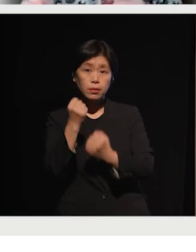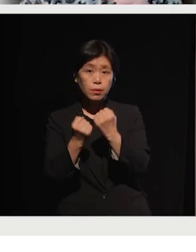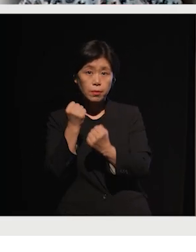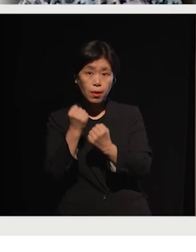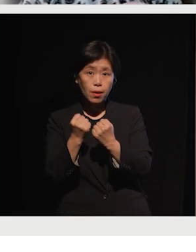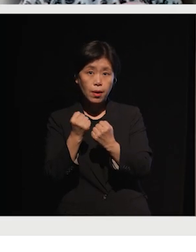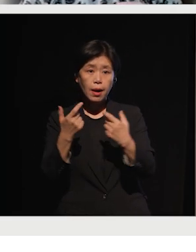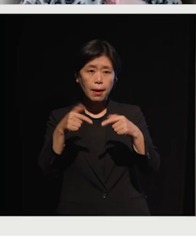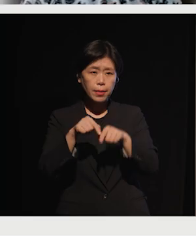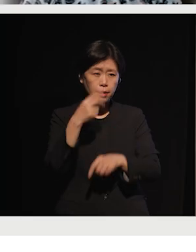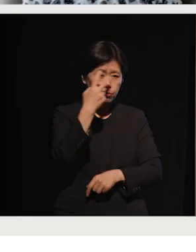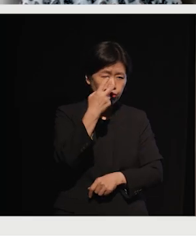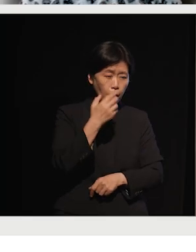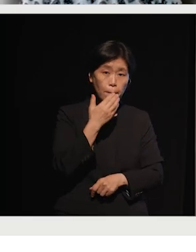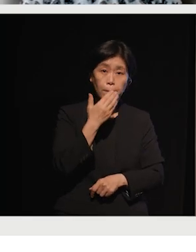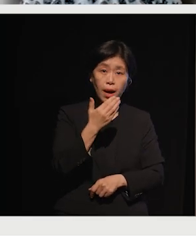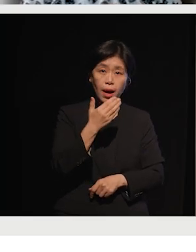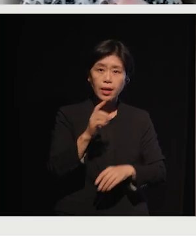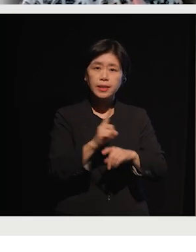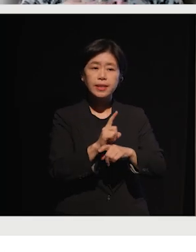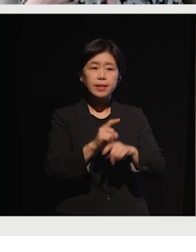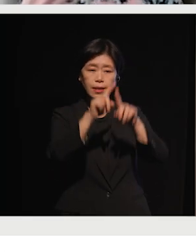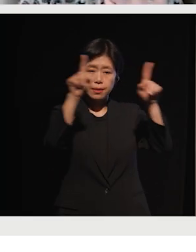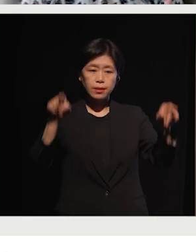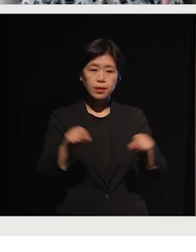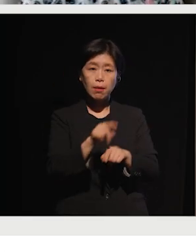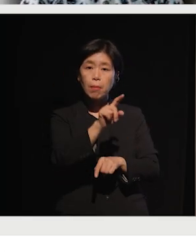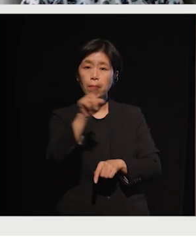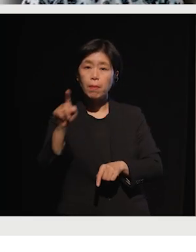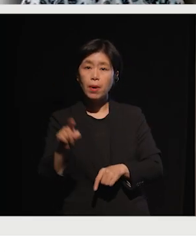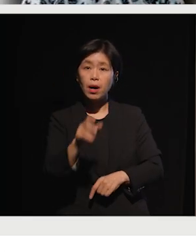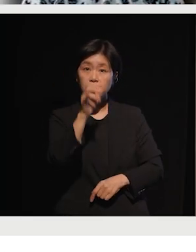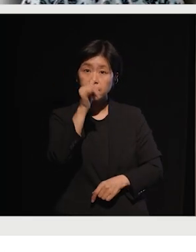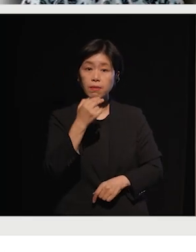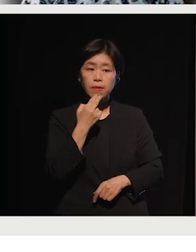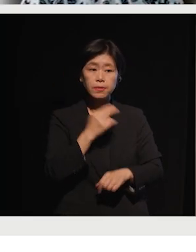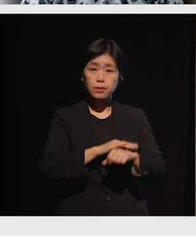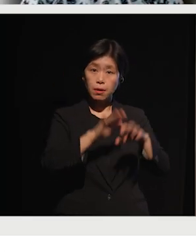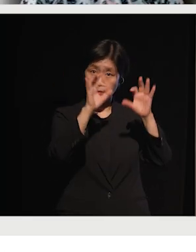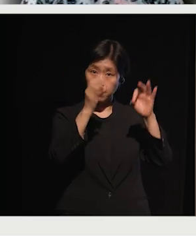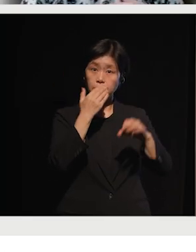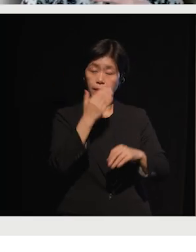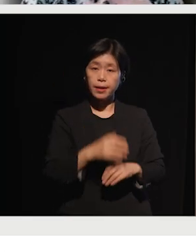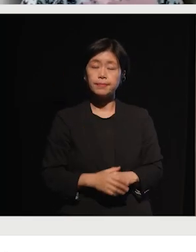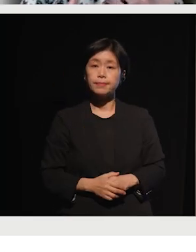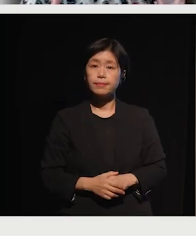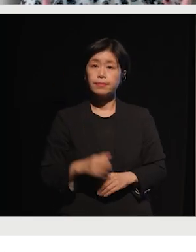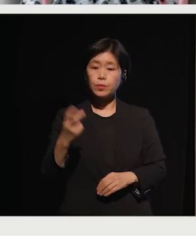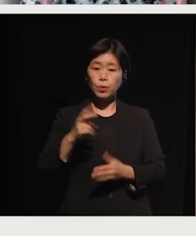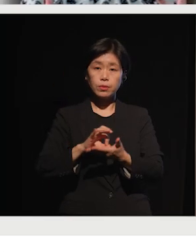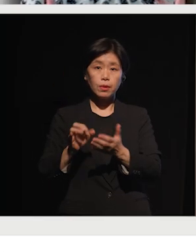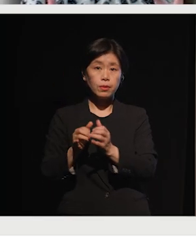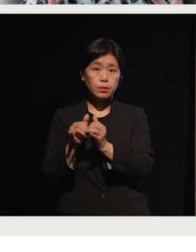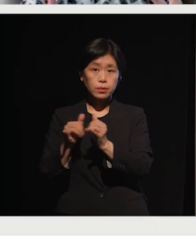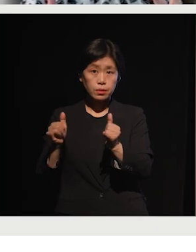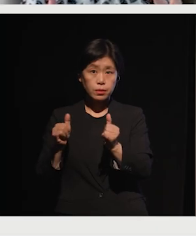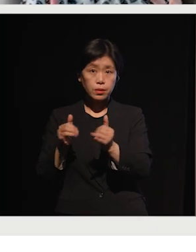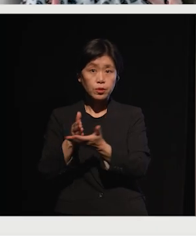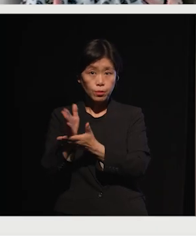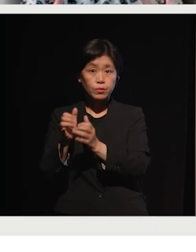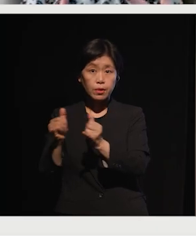keypad to navigate with audio description. The types of user expert sessions that we have really can